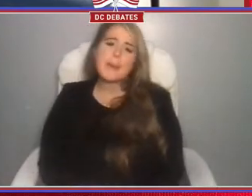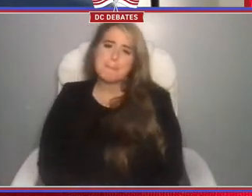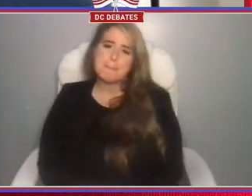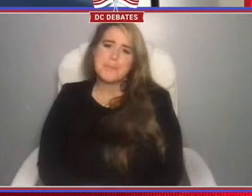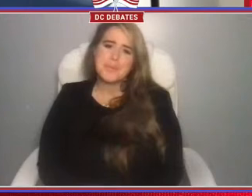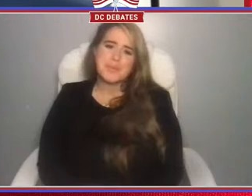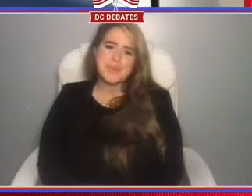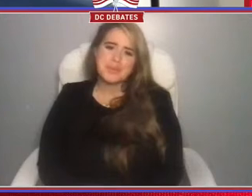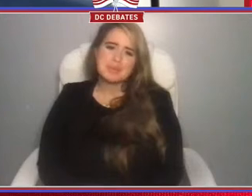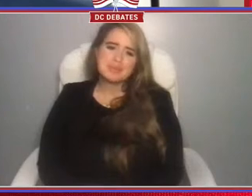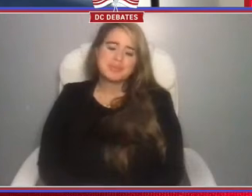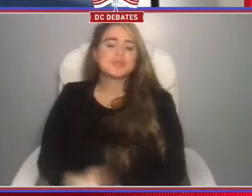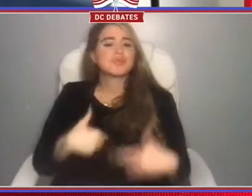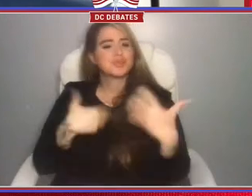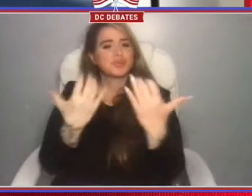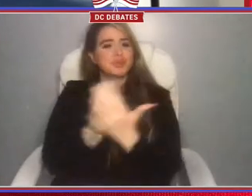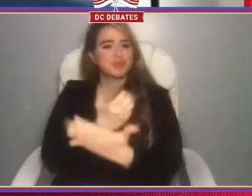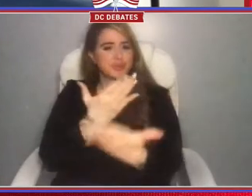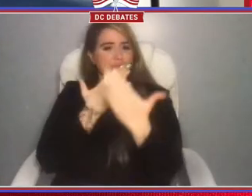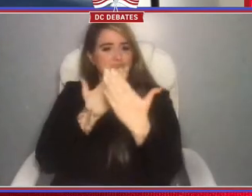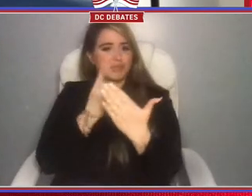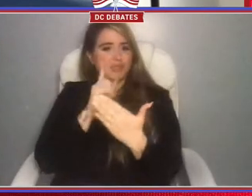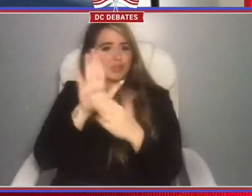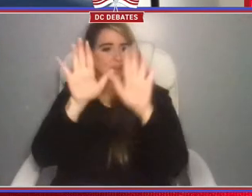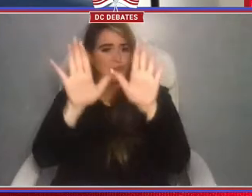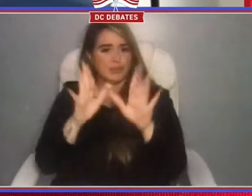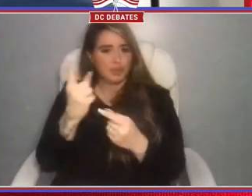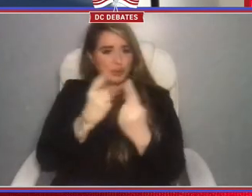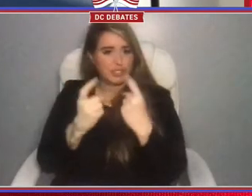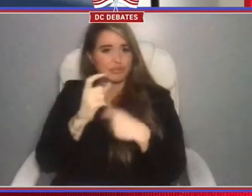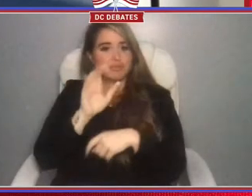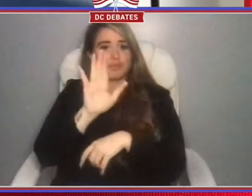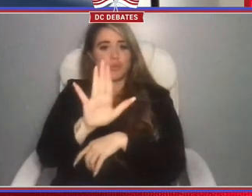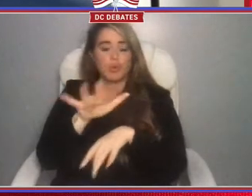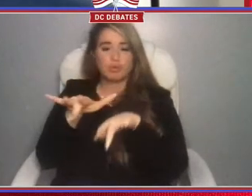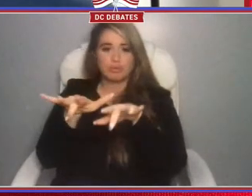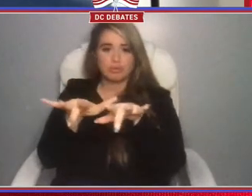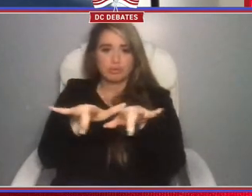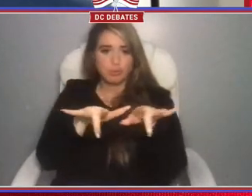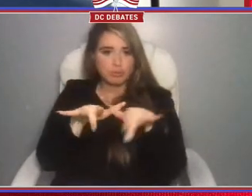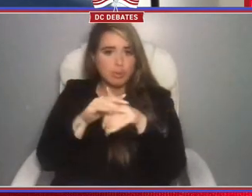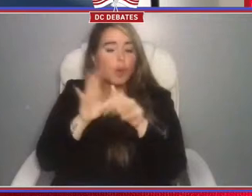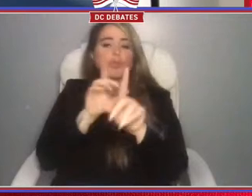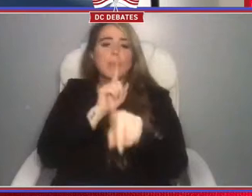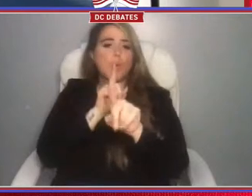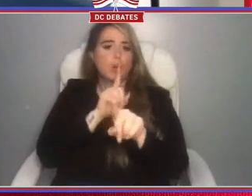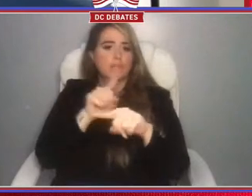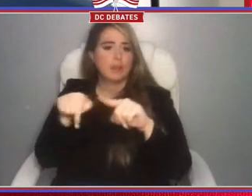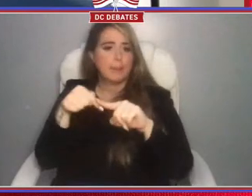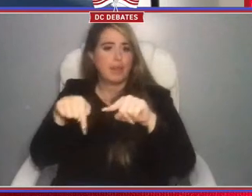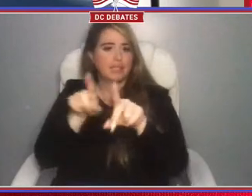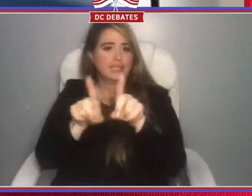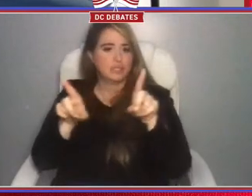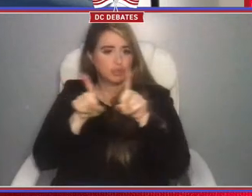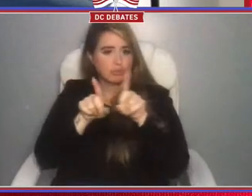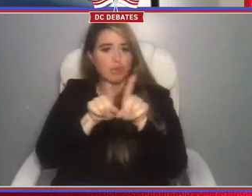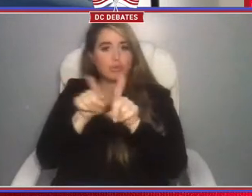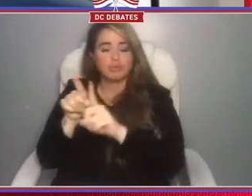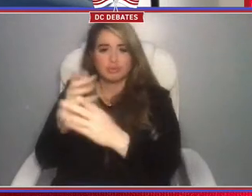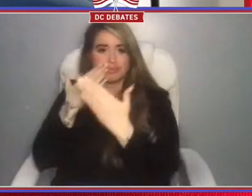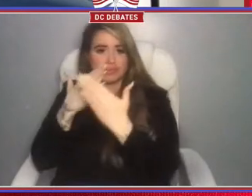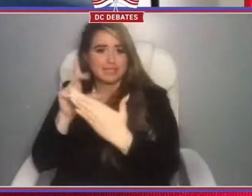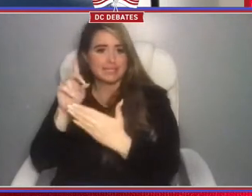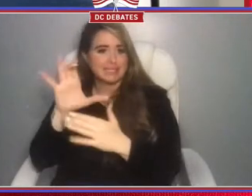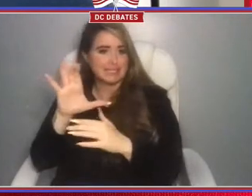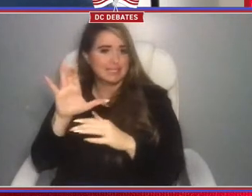I want to thank you for your great questions and your reporting on the district. And I want to thank DC residents for trusting me to